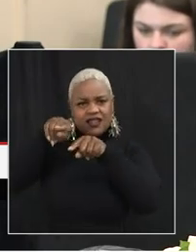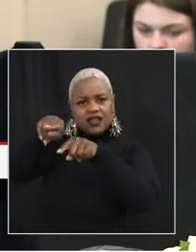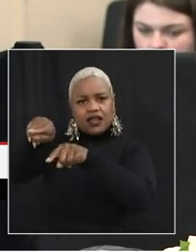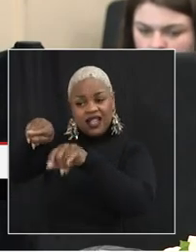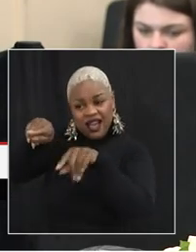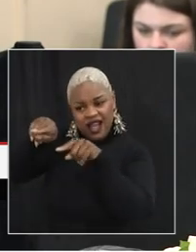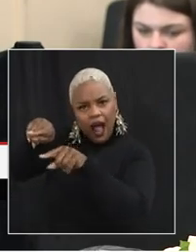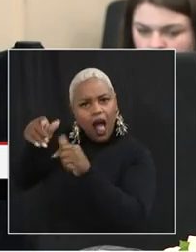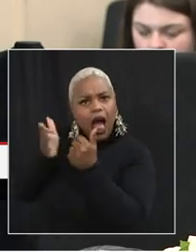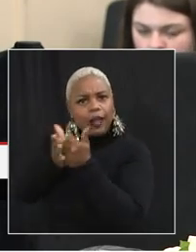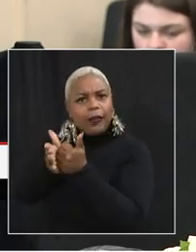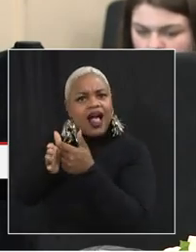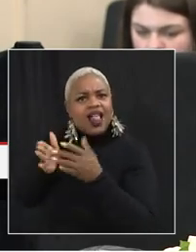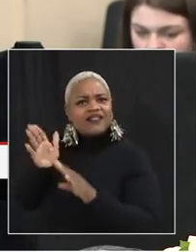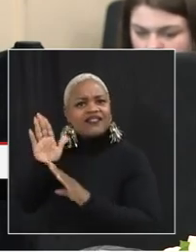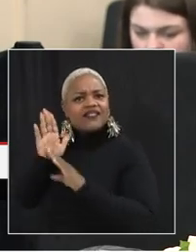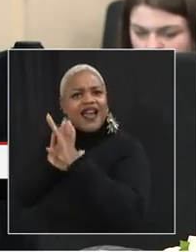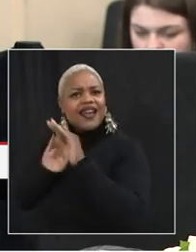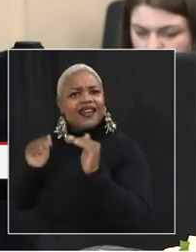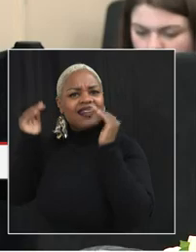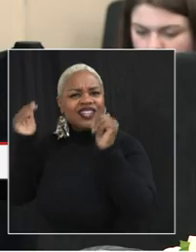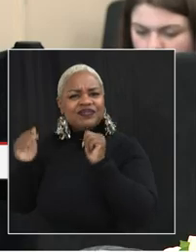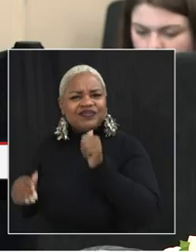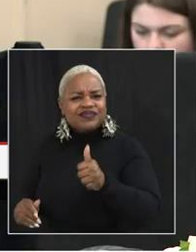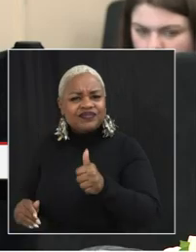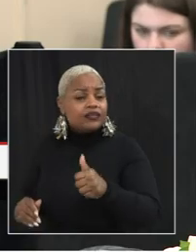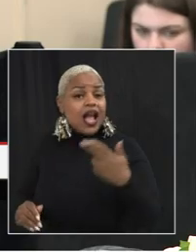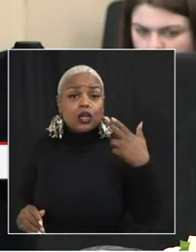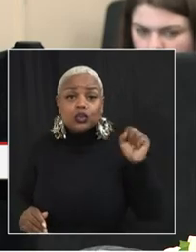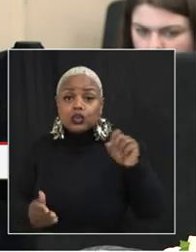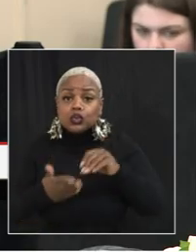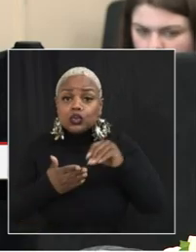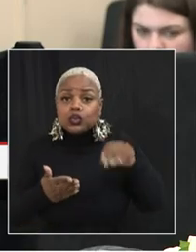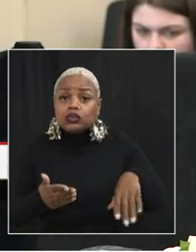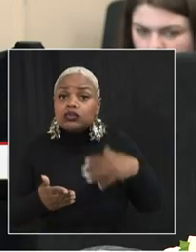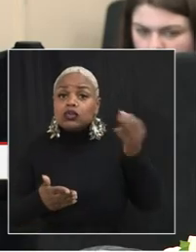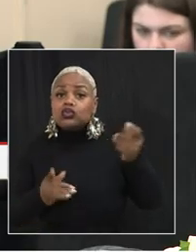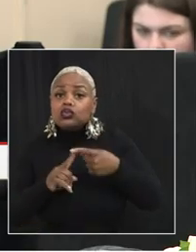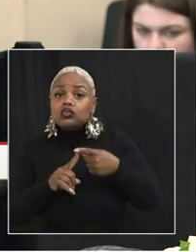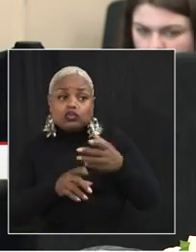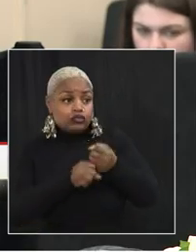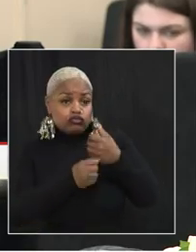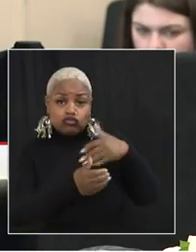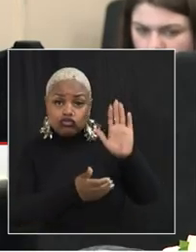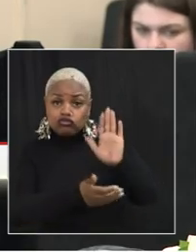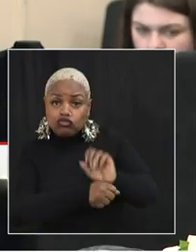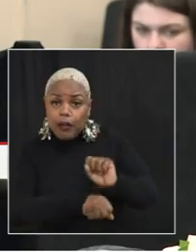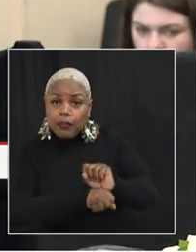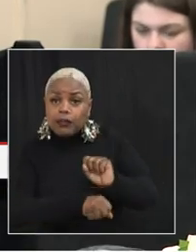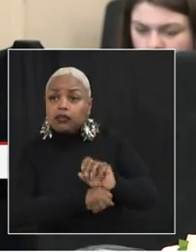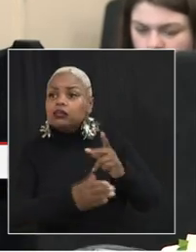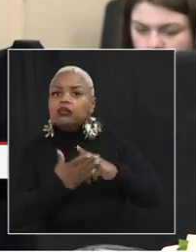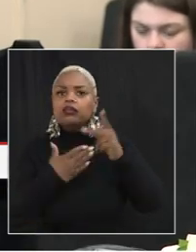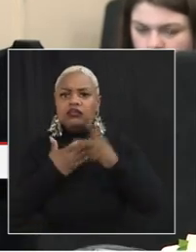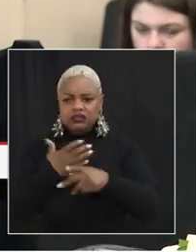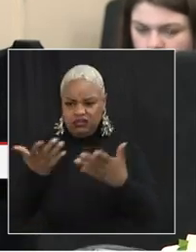as high school kids advancing to get jobs. Okay.